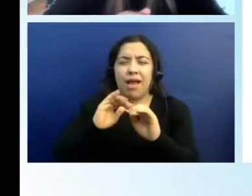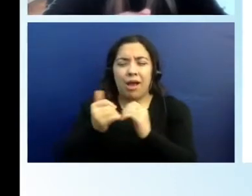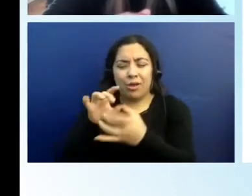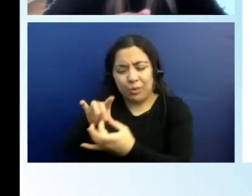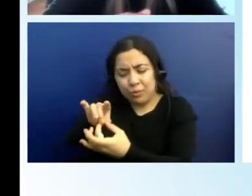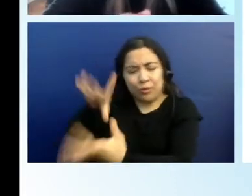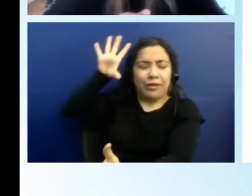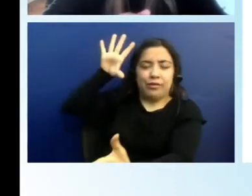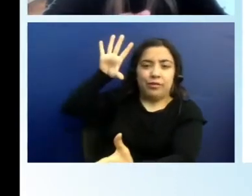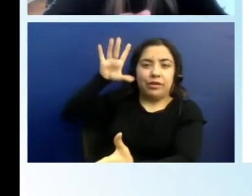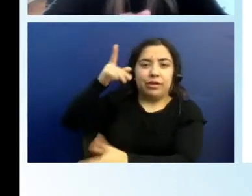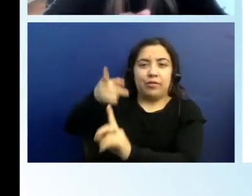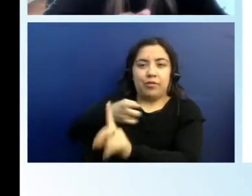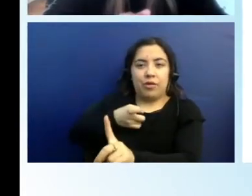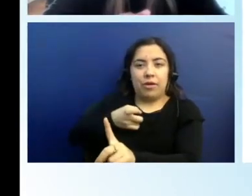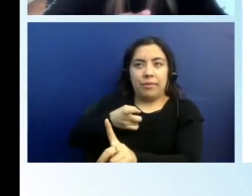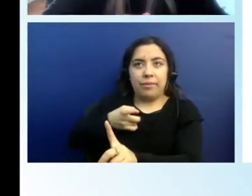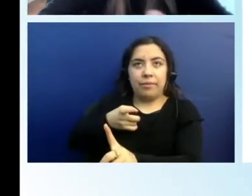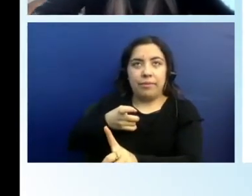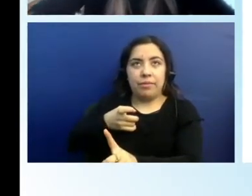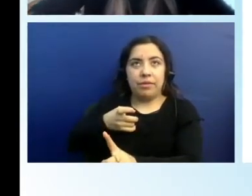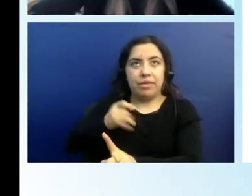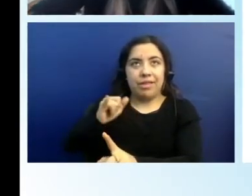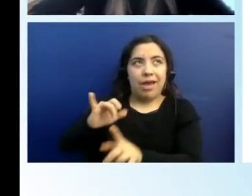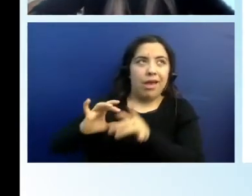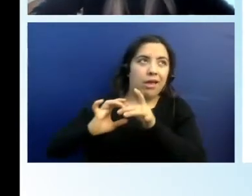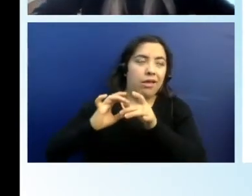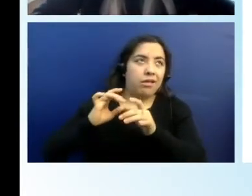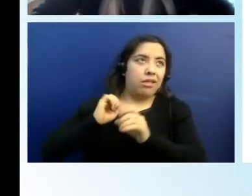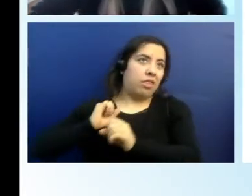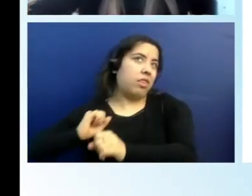that are troubling or harmful.